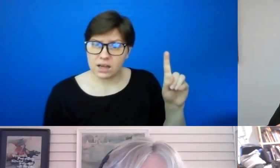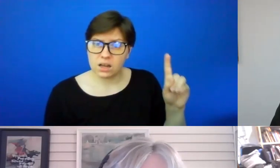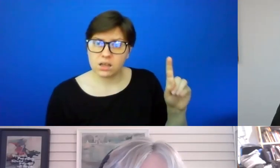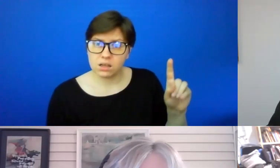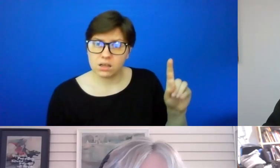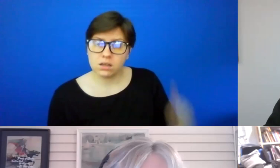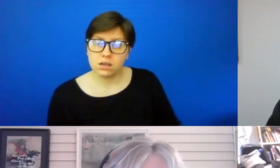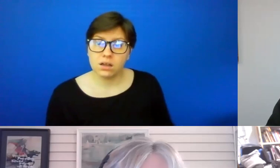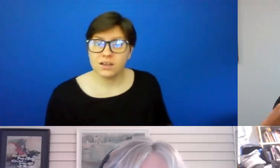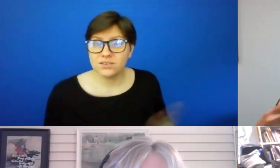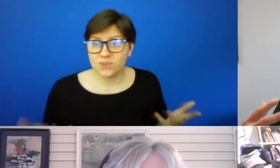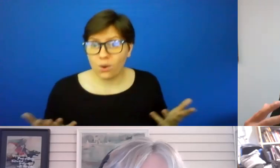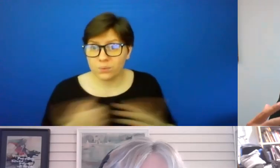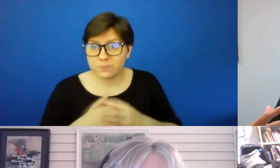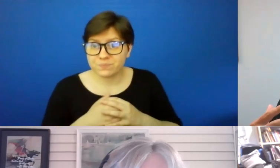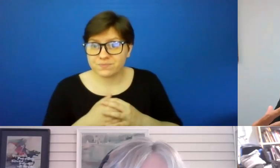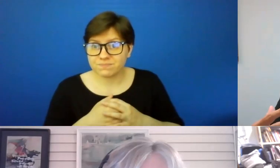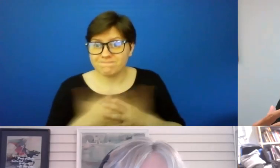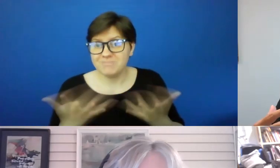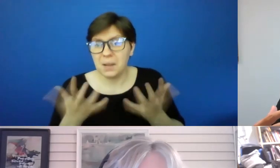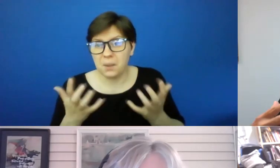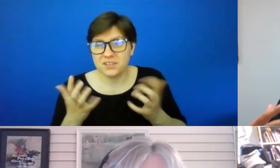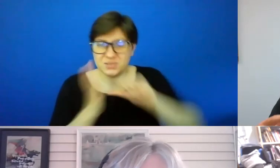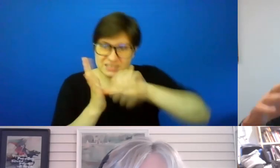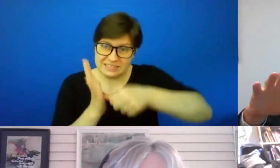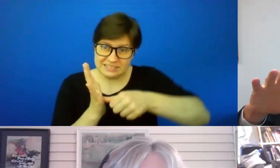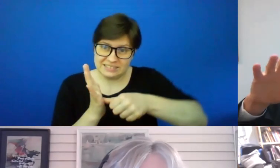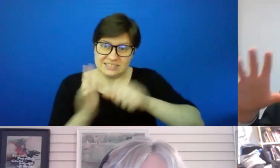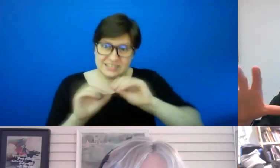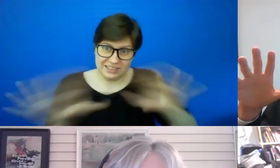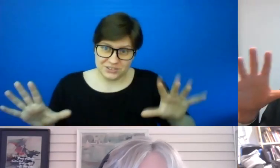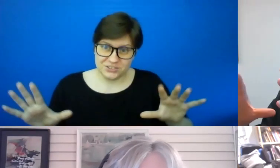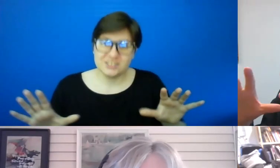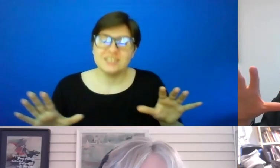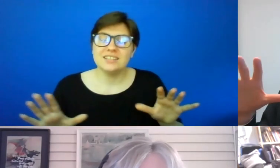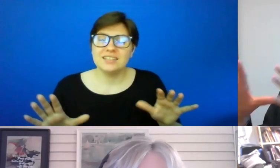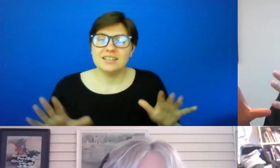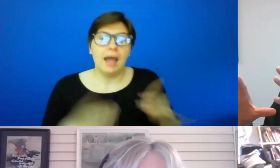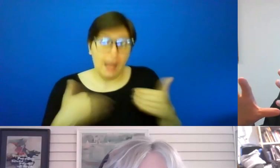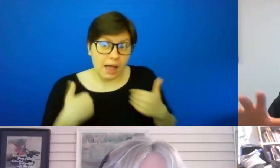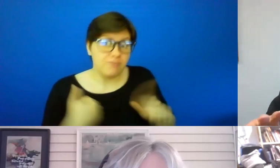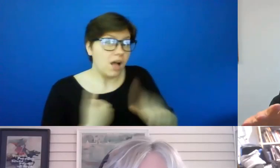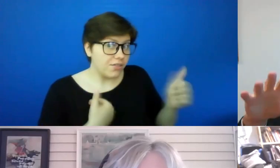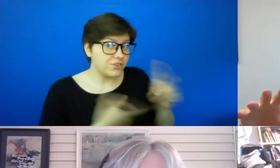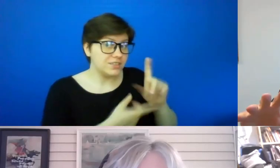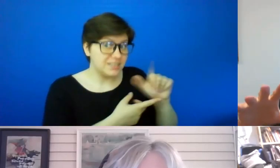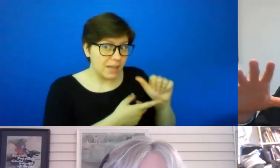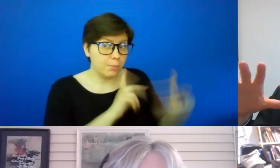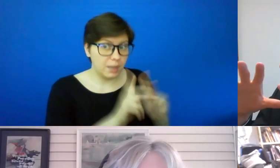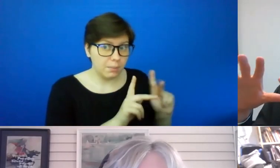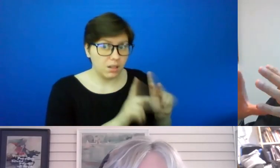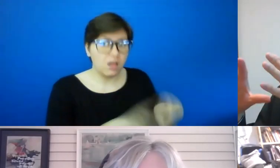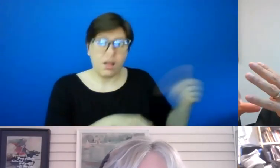legislatures. So I just want to make sure that we acknowledge that there are other disabled individuals and